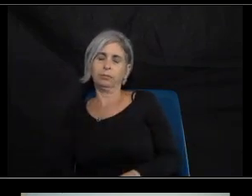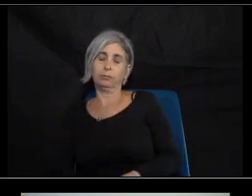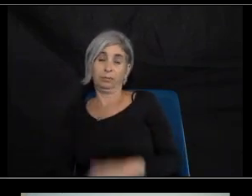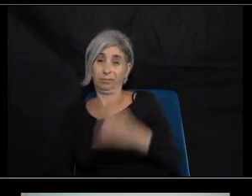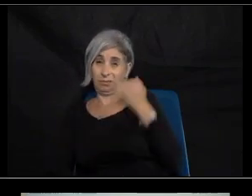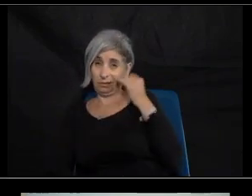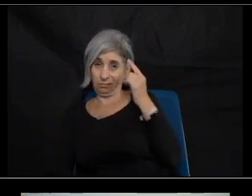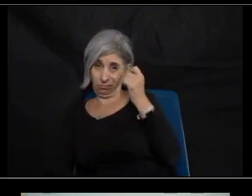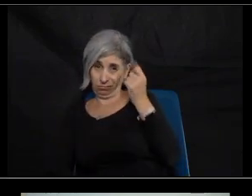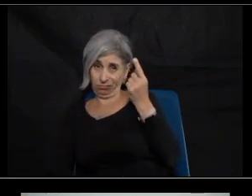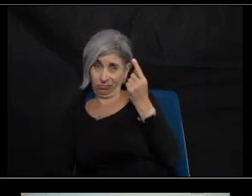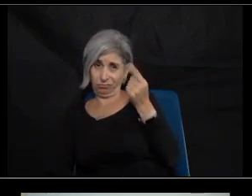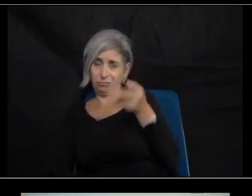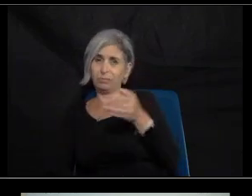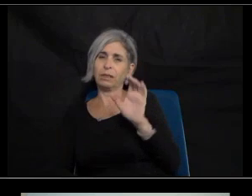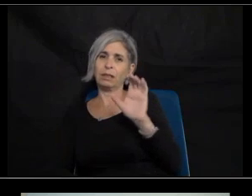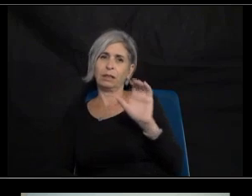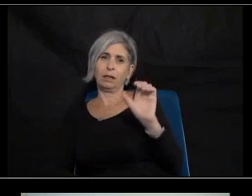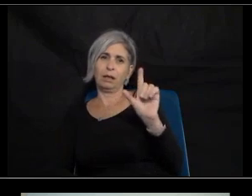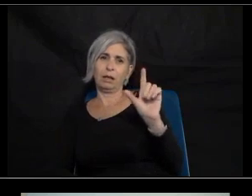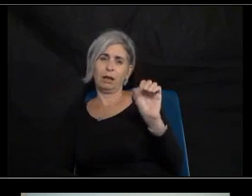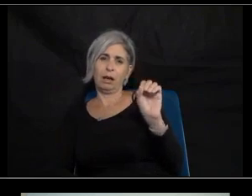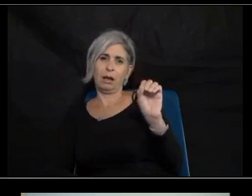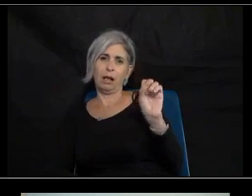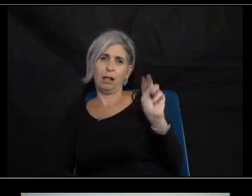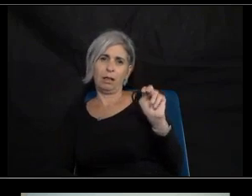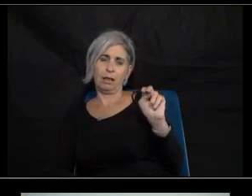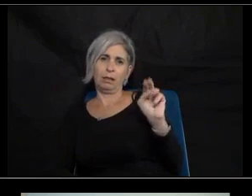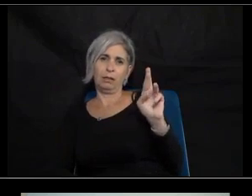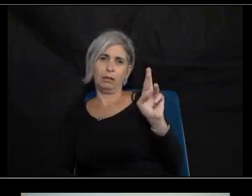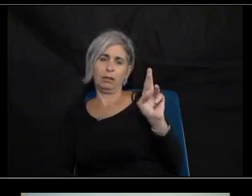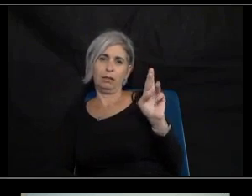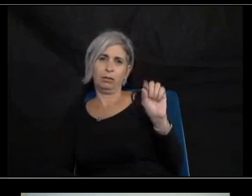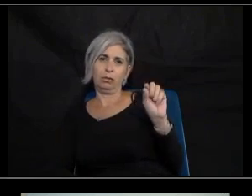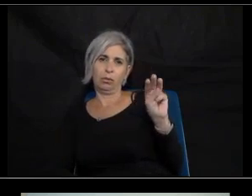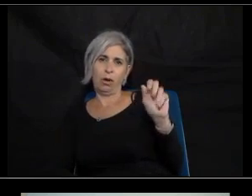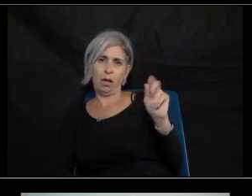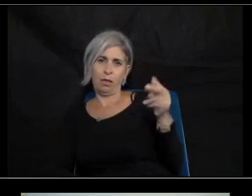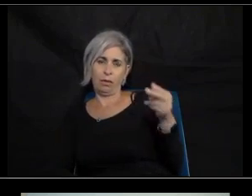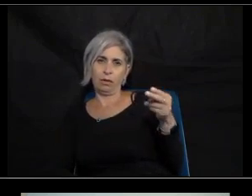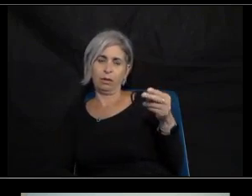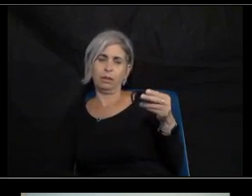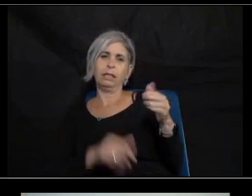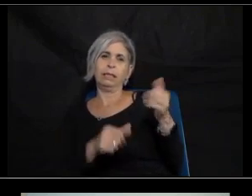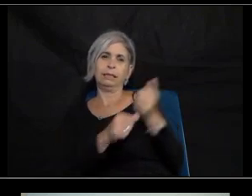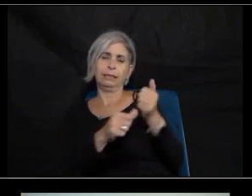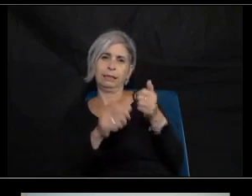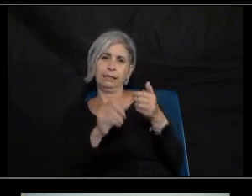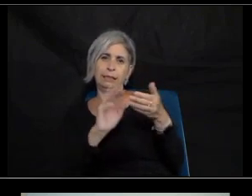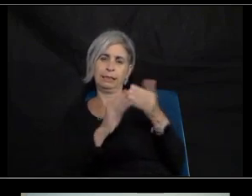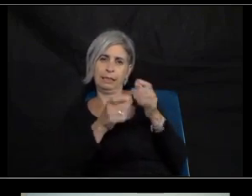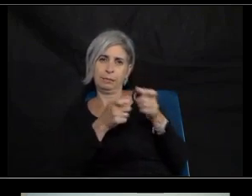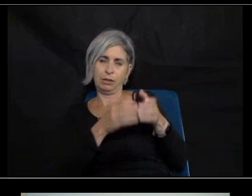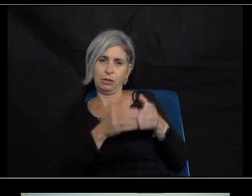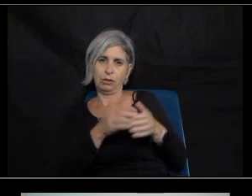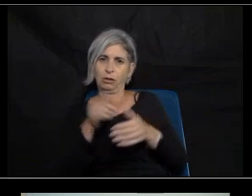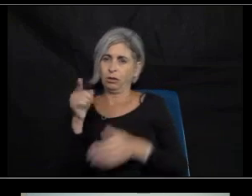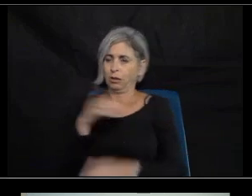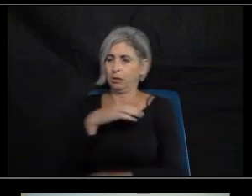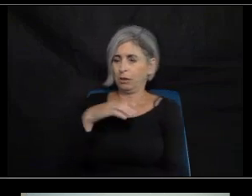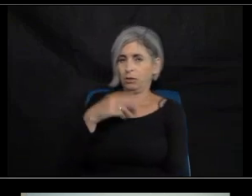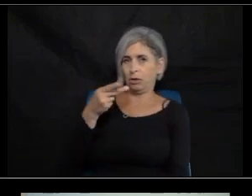makes sense. Yeah, Colin Groff, Assistant City Manager. I want to add to what Joe said. About 3 years ago, I know, Commissioner Hay, you weren't on the